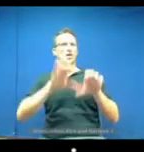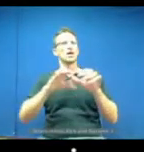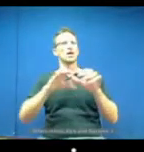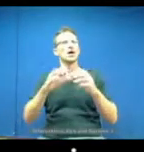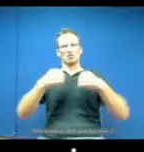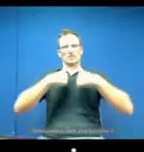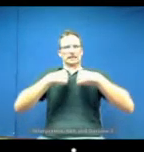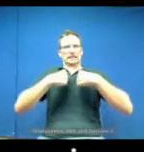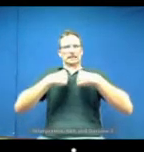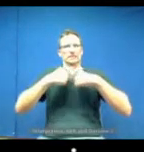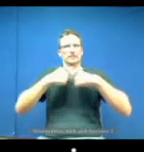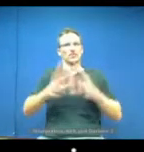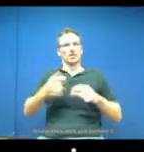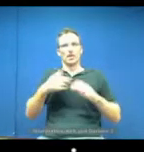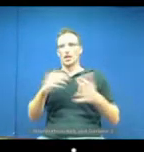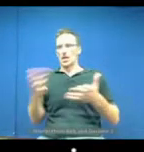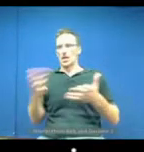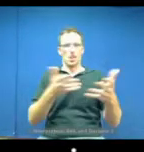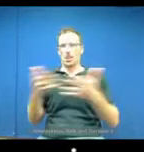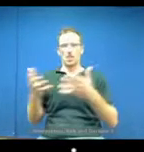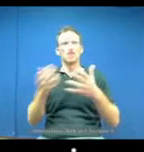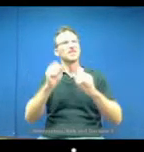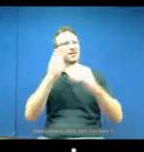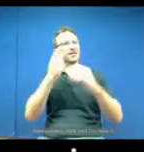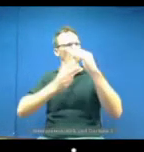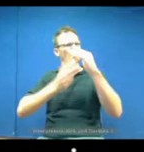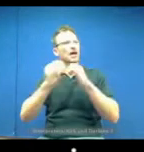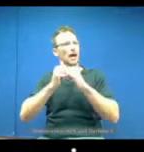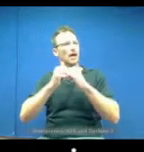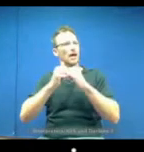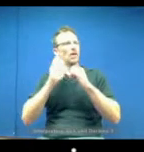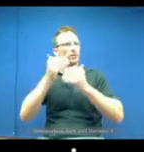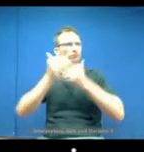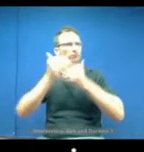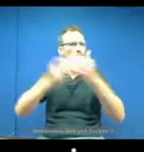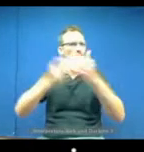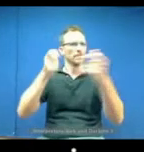to be communicating with each other. The court needs to be aware of this.